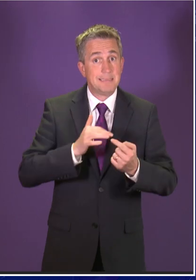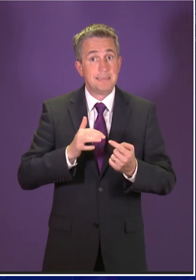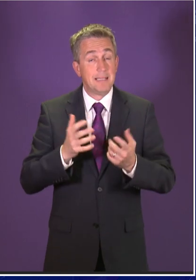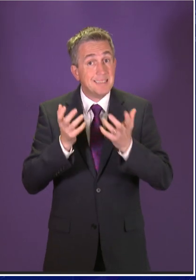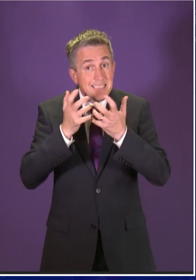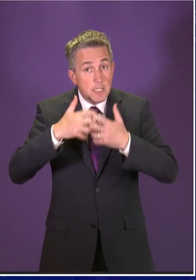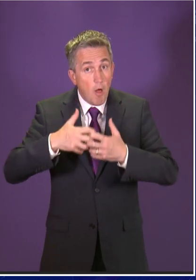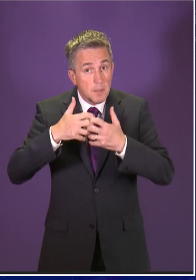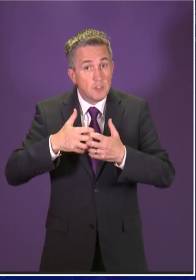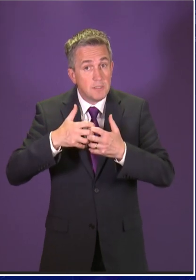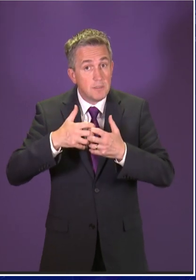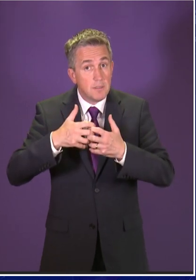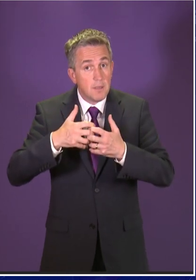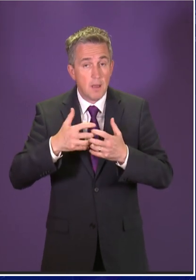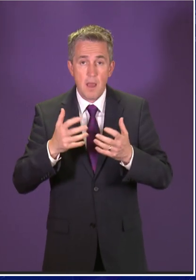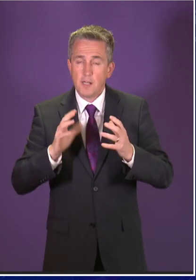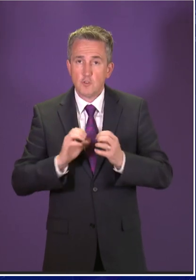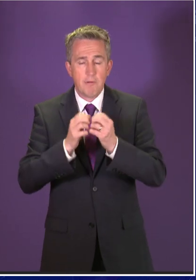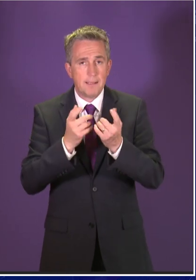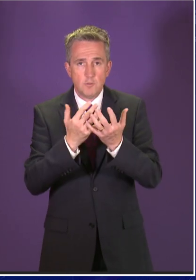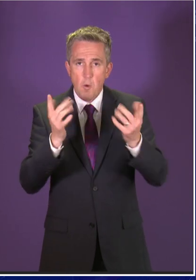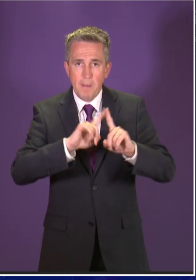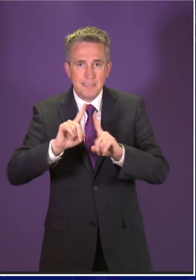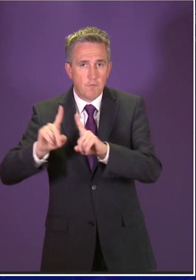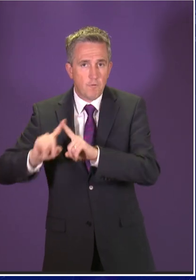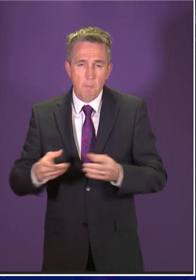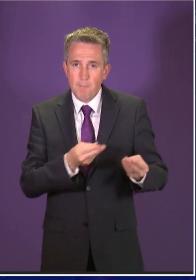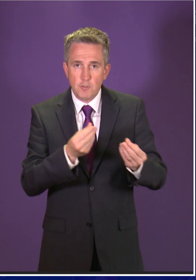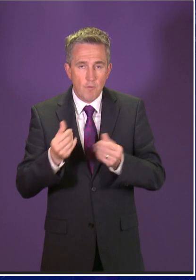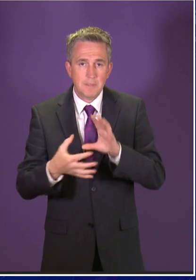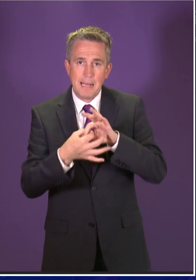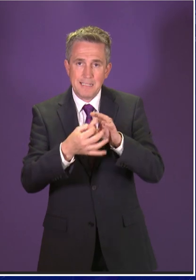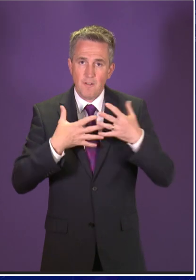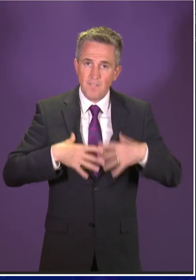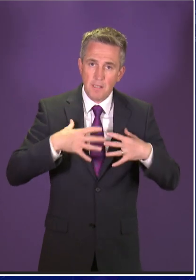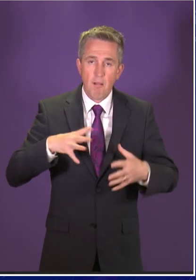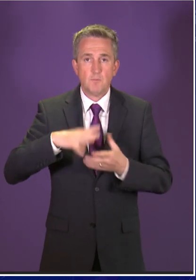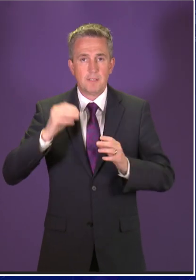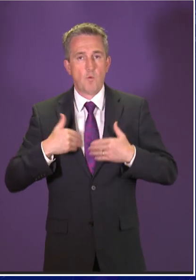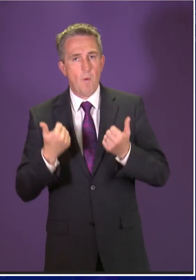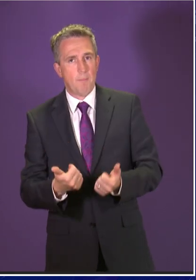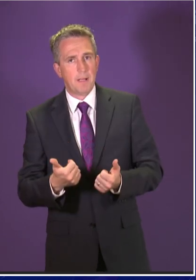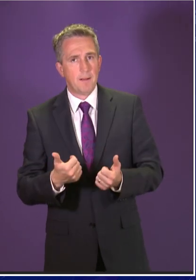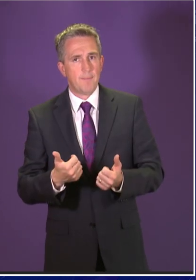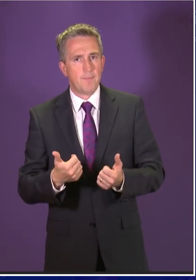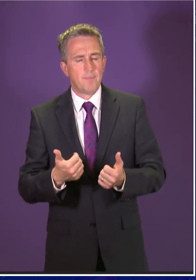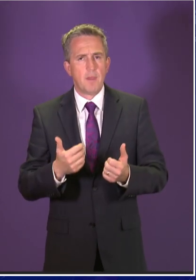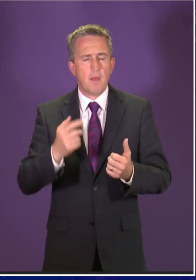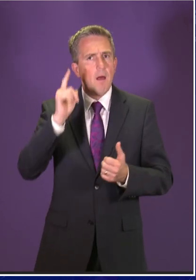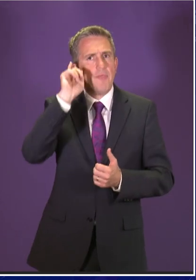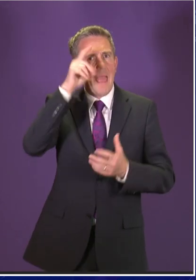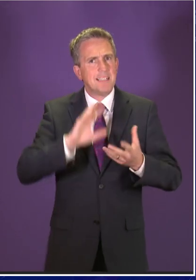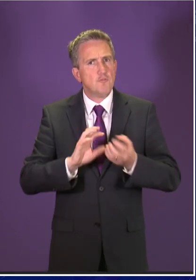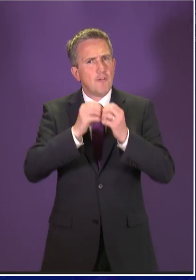technology, as well as an amazing store of material and spiritual wealth. Where did this great power of